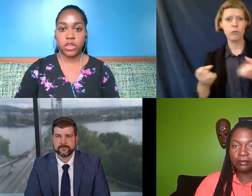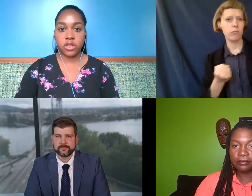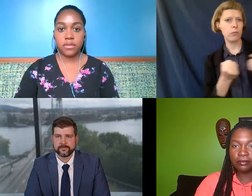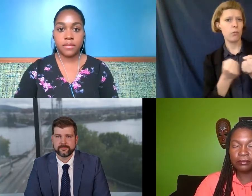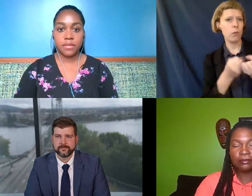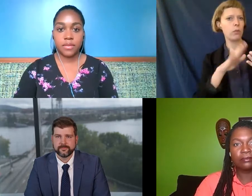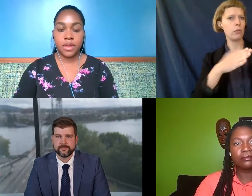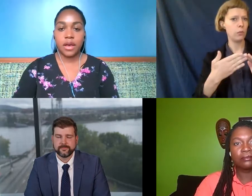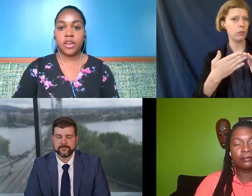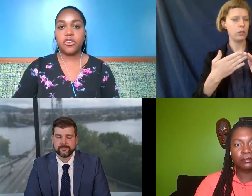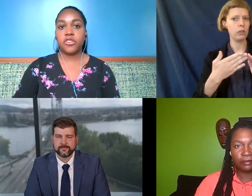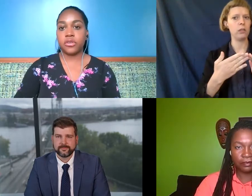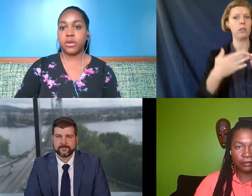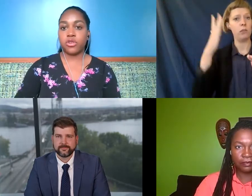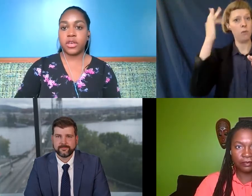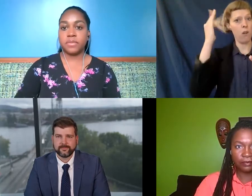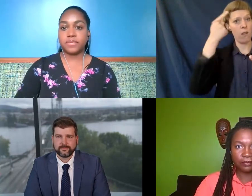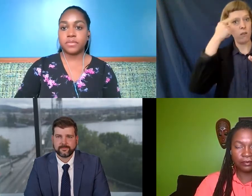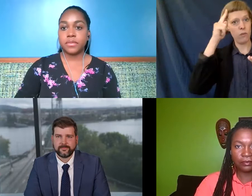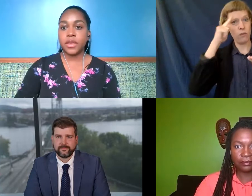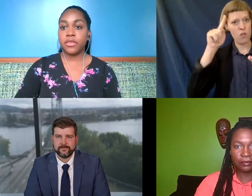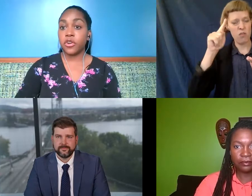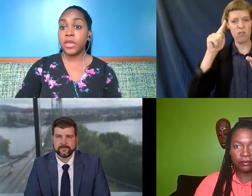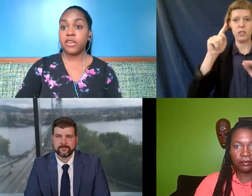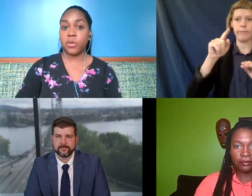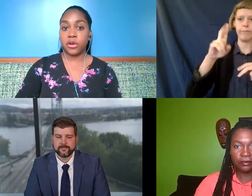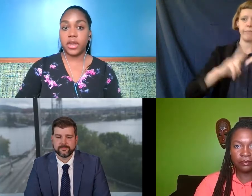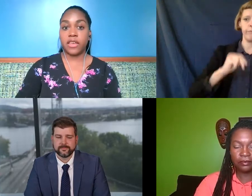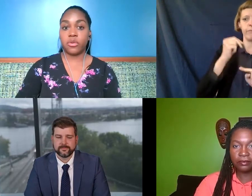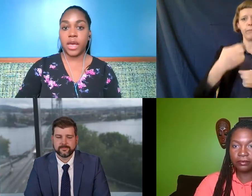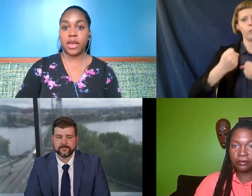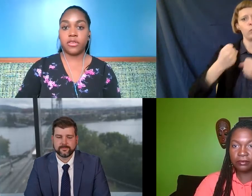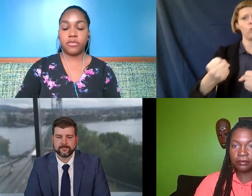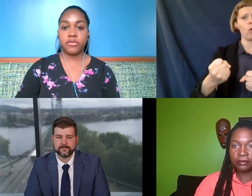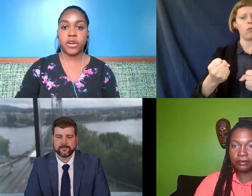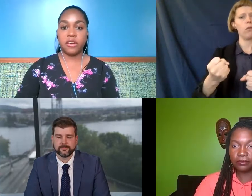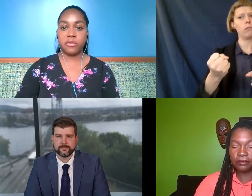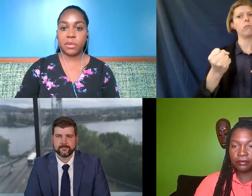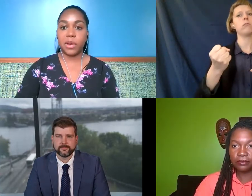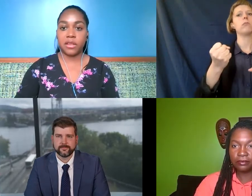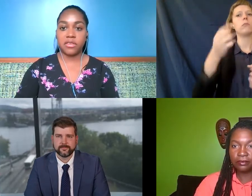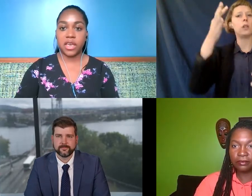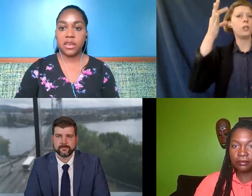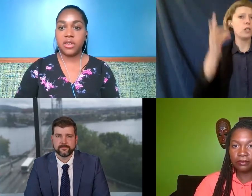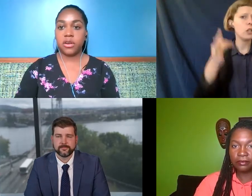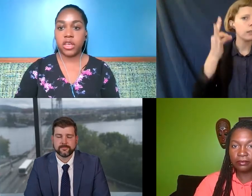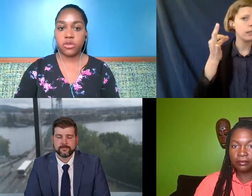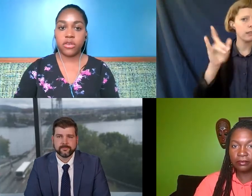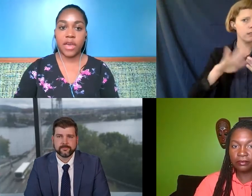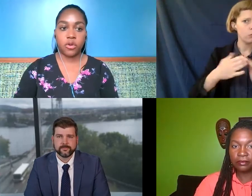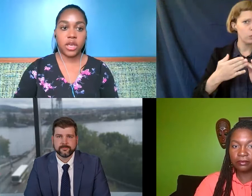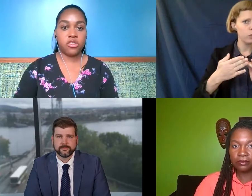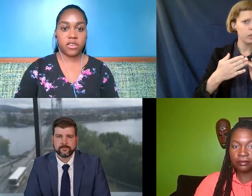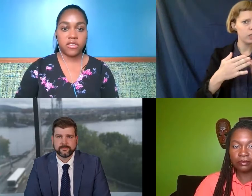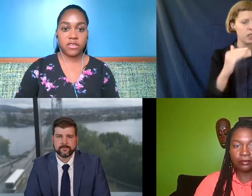in the region. Under her leadership, the Urban League of Portland has remained at the forefront of public policy on issues